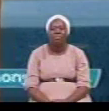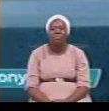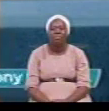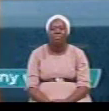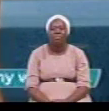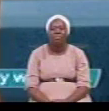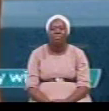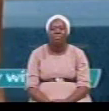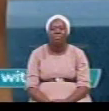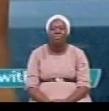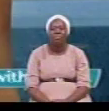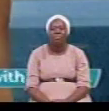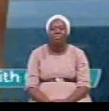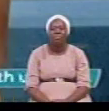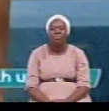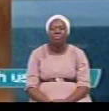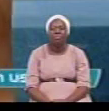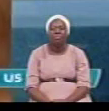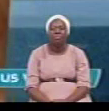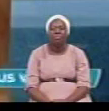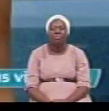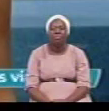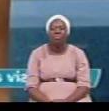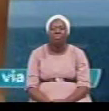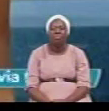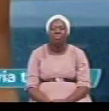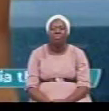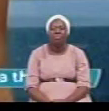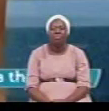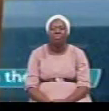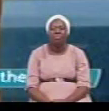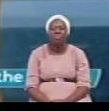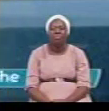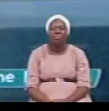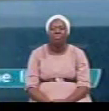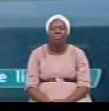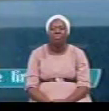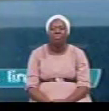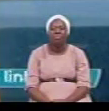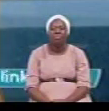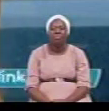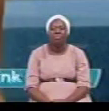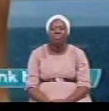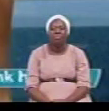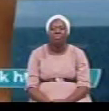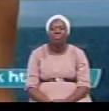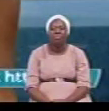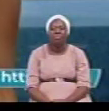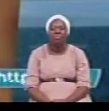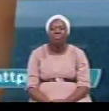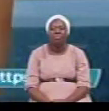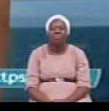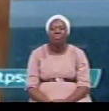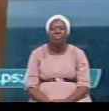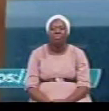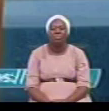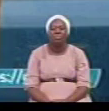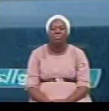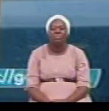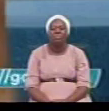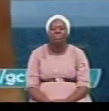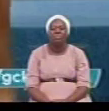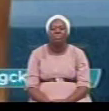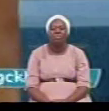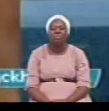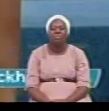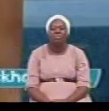a nice name. Now I'm going to share the wind. Foot to the men of Munganda. Foot in a cabin. I can't. I shall go and offer an ambulance.